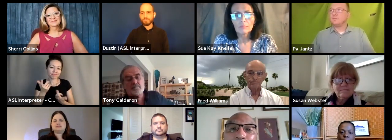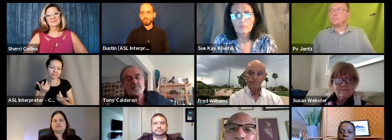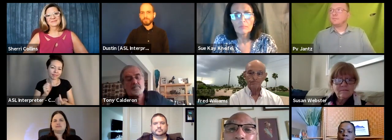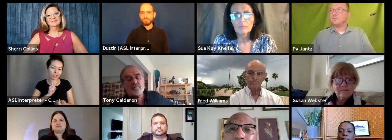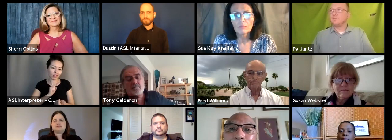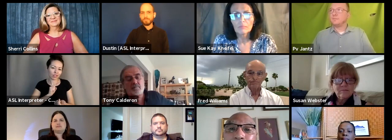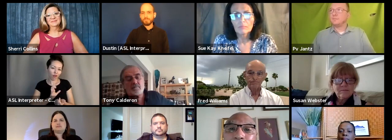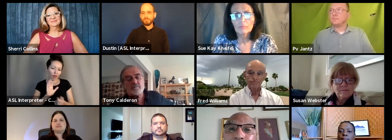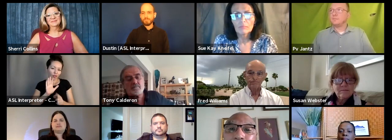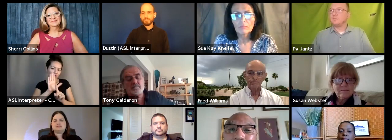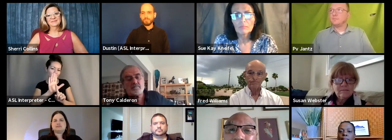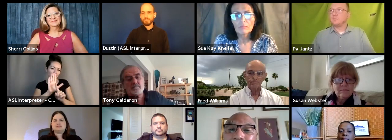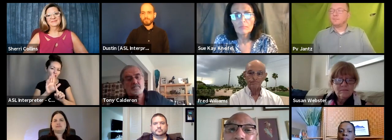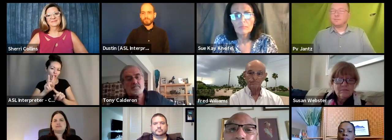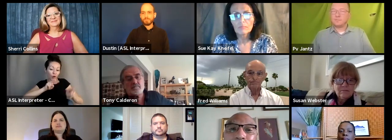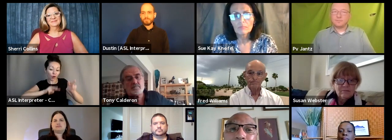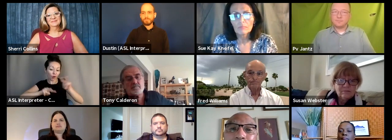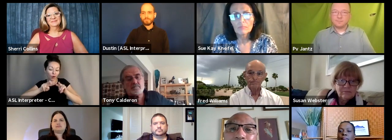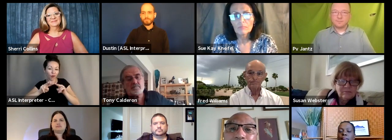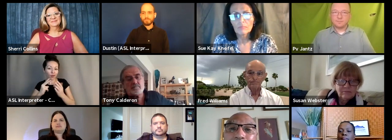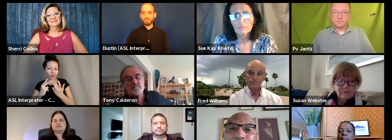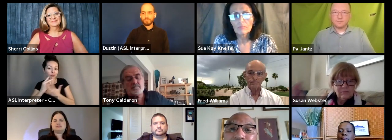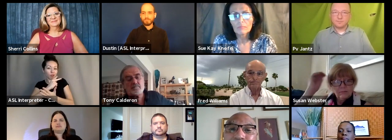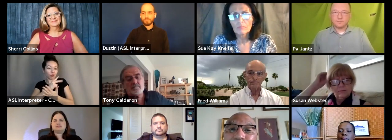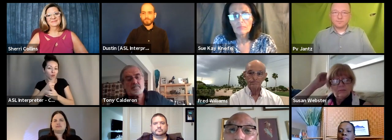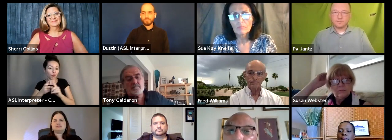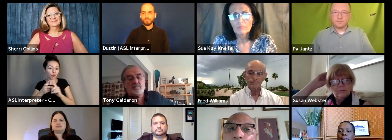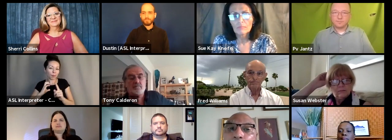review, and the committee